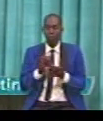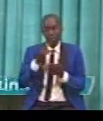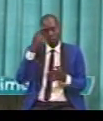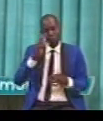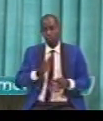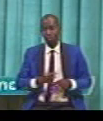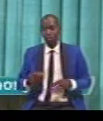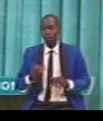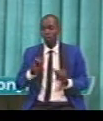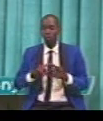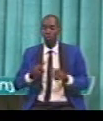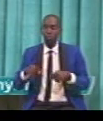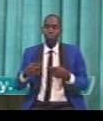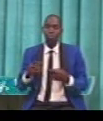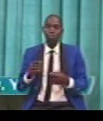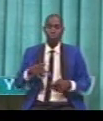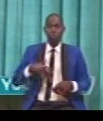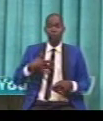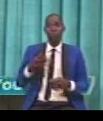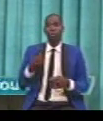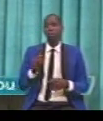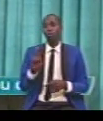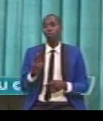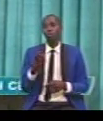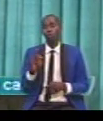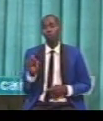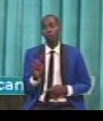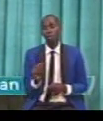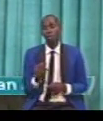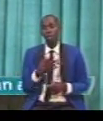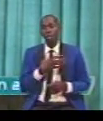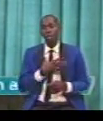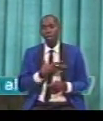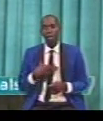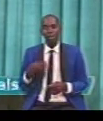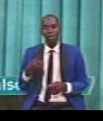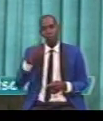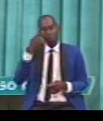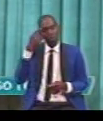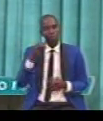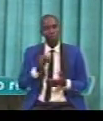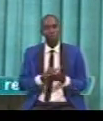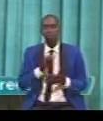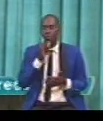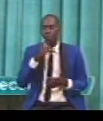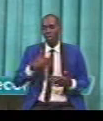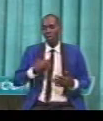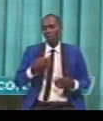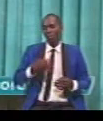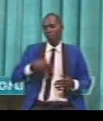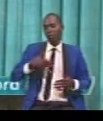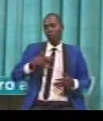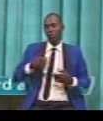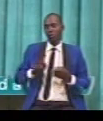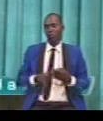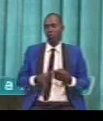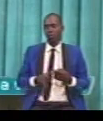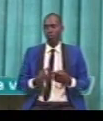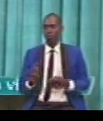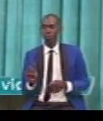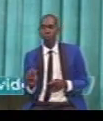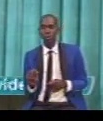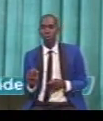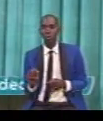like you heard. And because of that, again, he can't have that sensation to go to the toilet. So what happens is